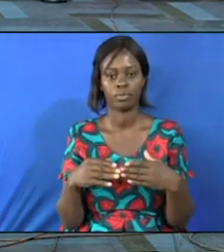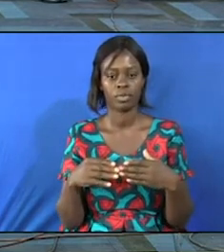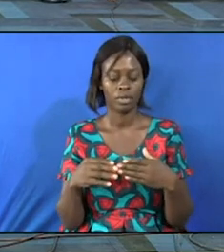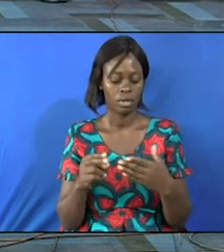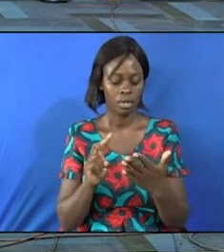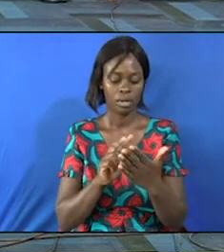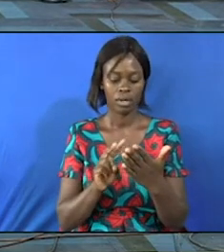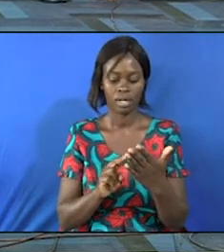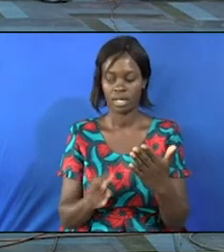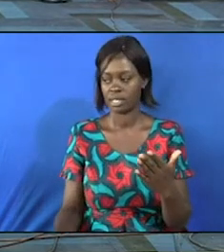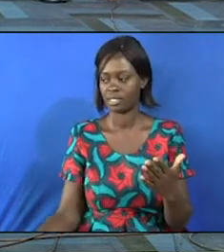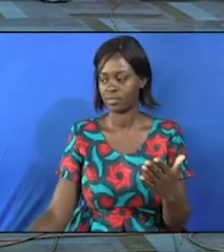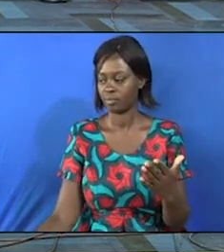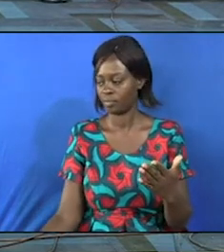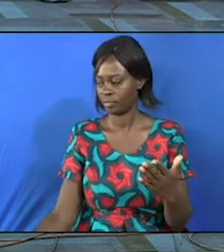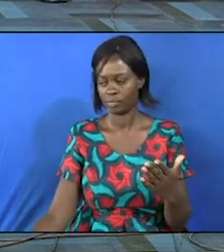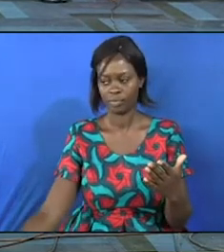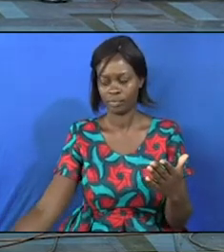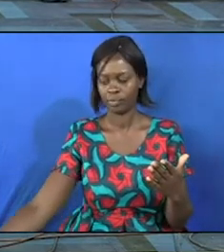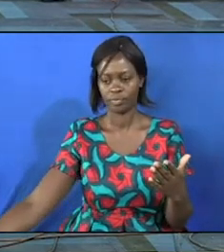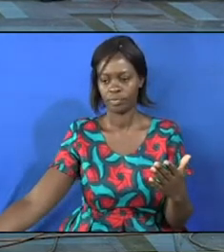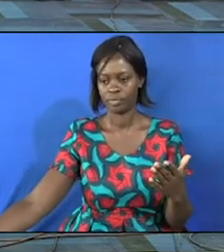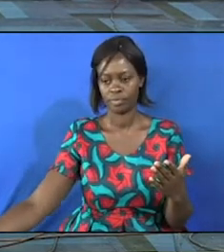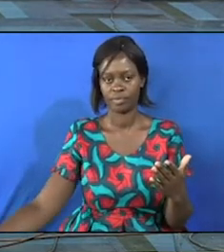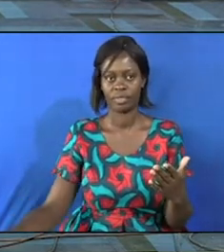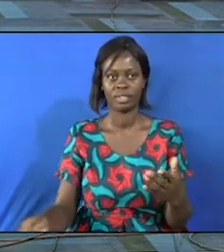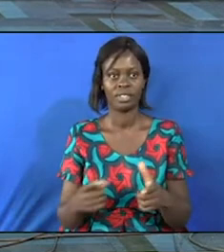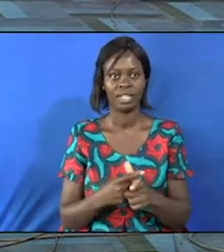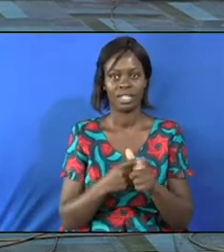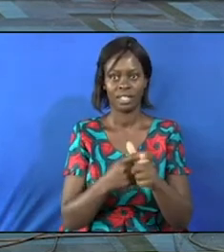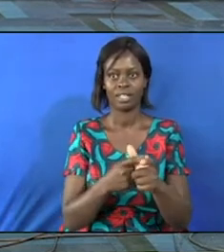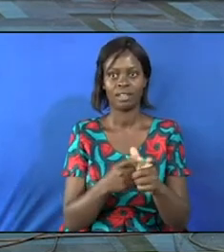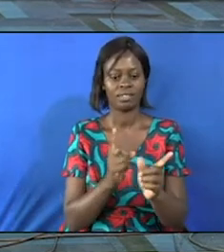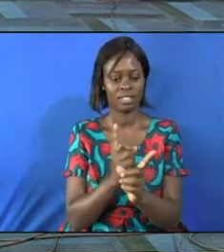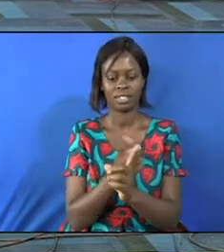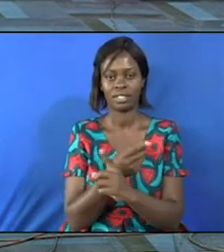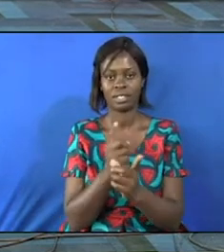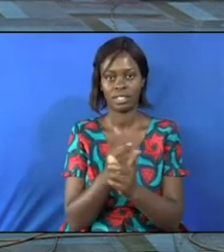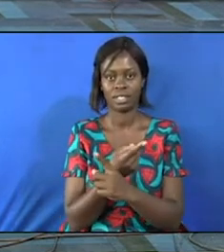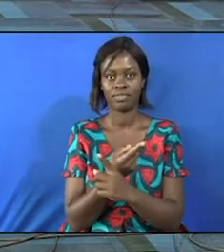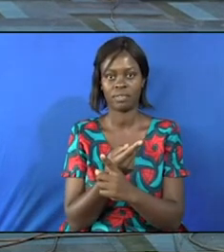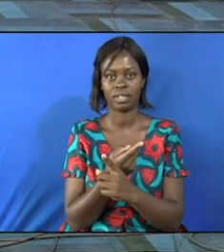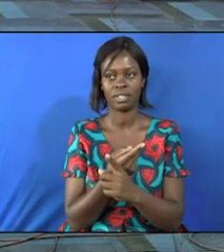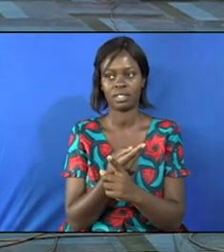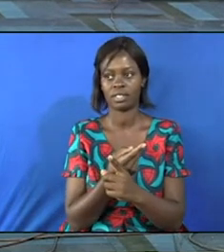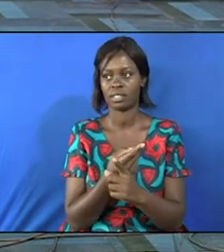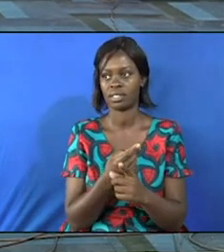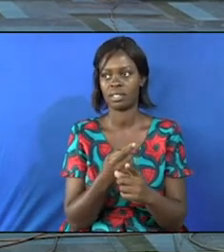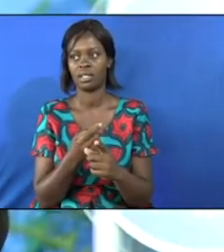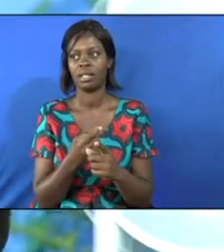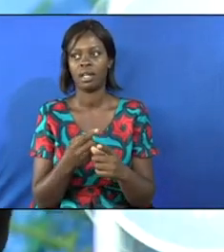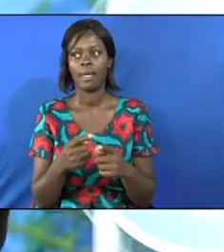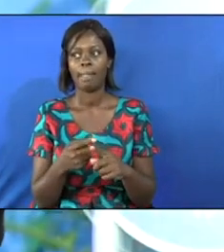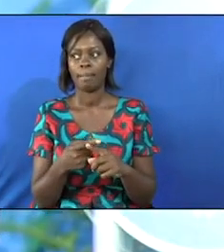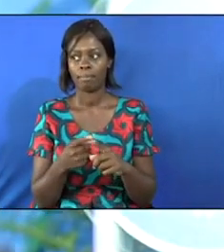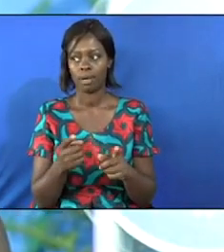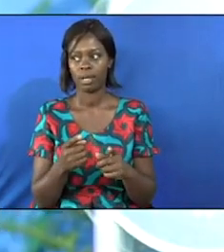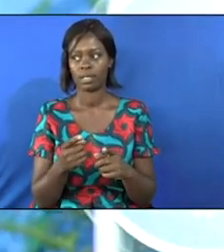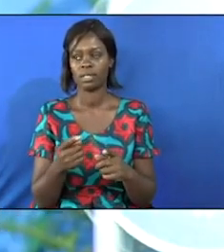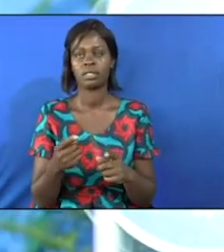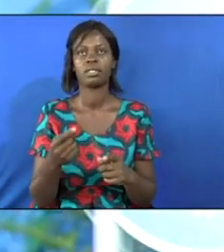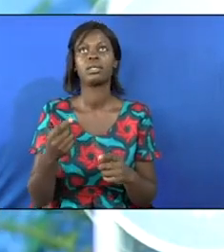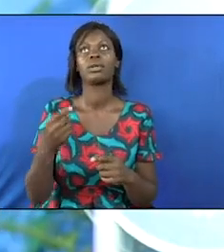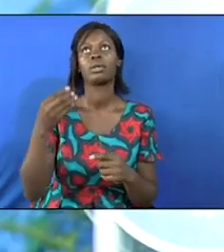the verses. 1. The gifts are different but given by the same Spirit. 2. The gifts work